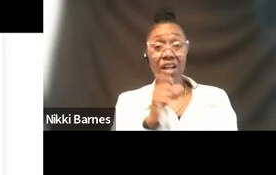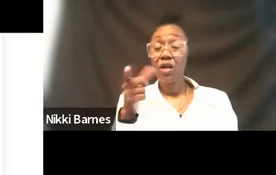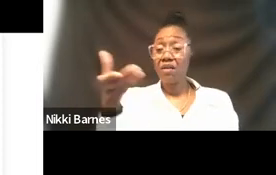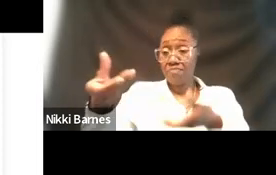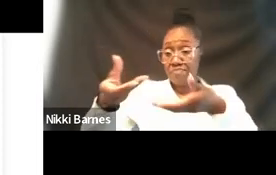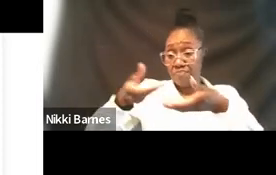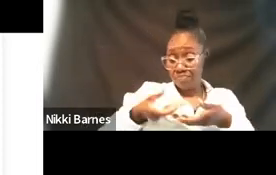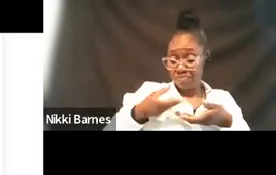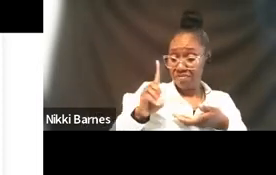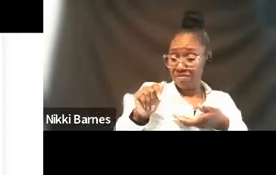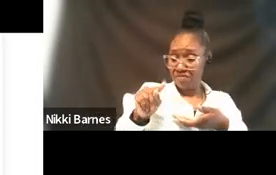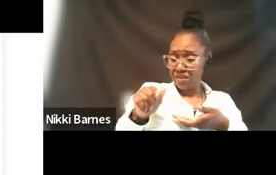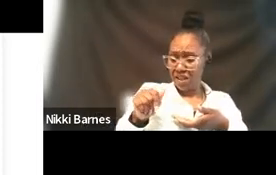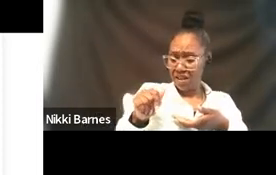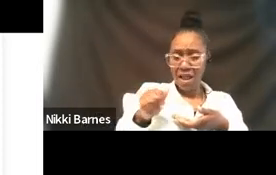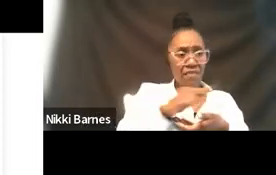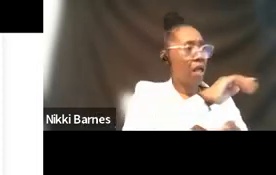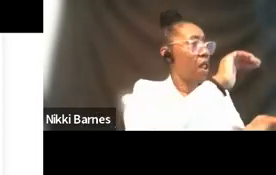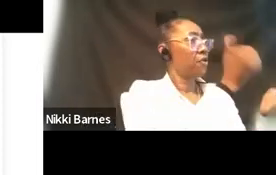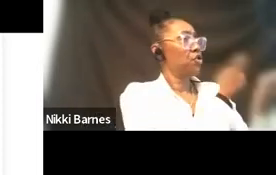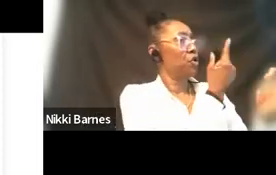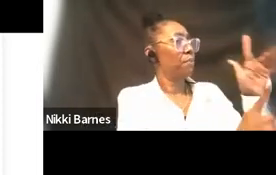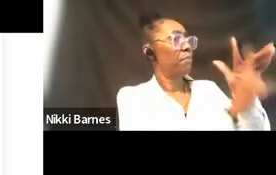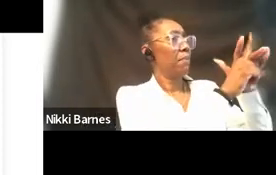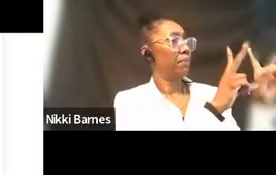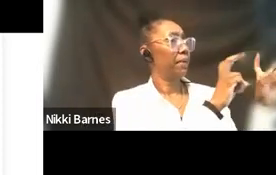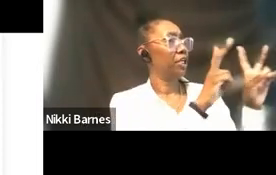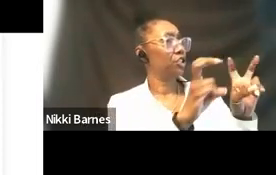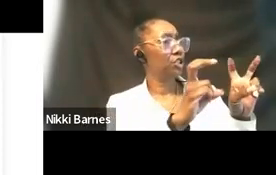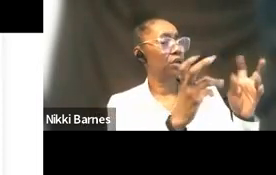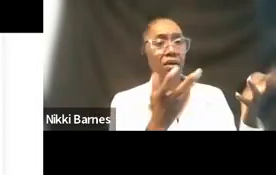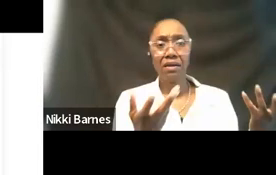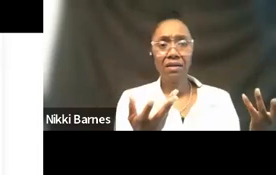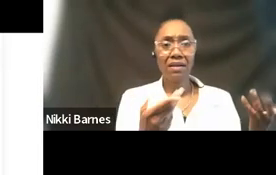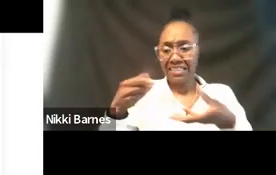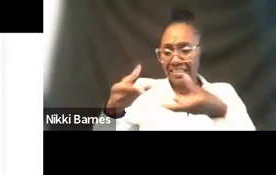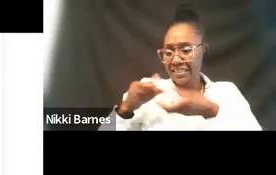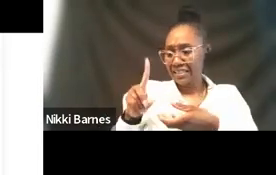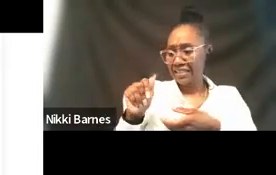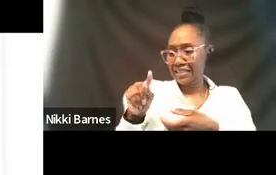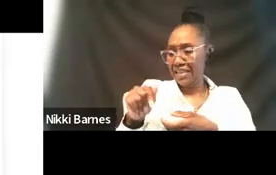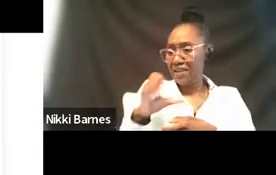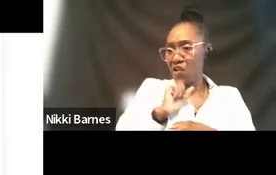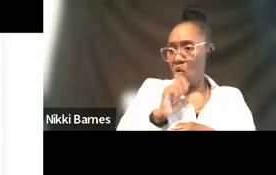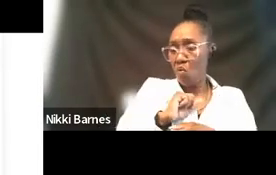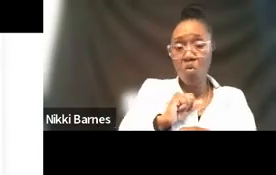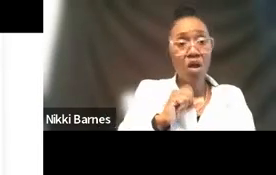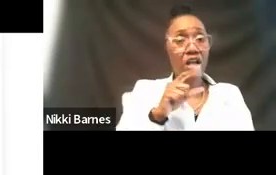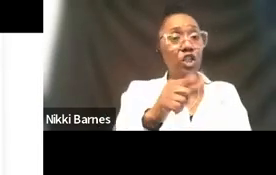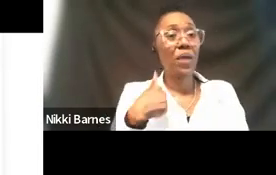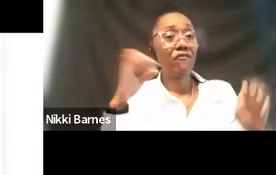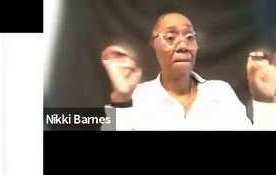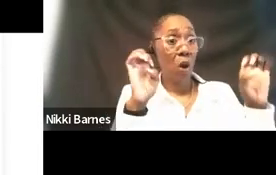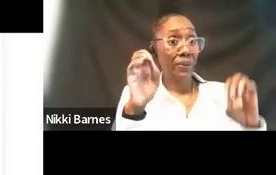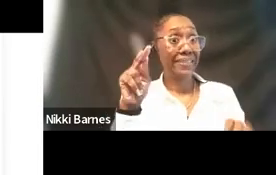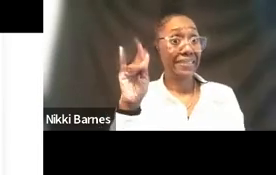gotten a different set of issues. So for example, right now, we just had the public health emergency in. So we no longer